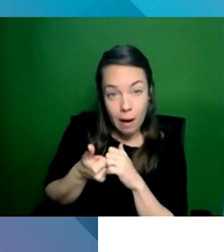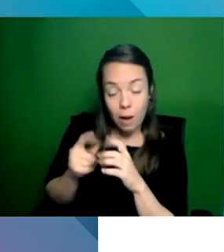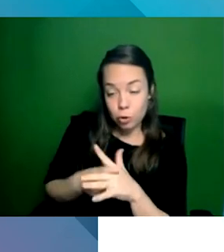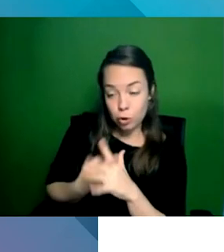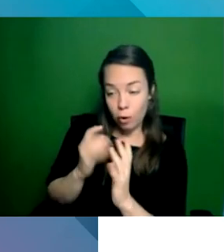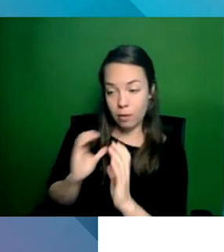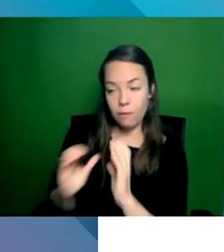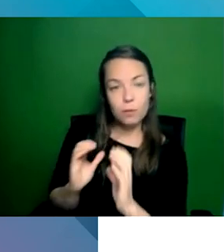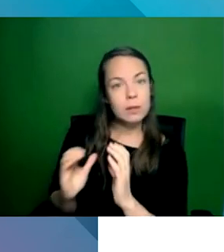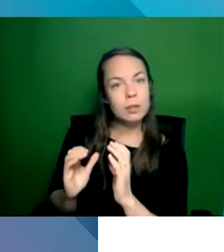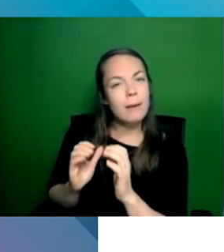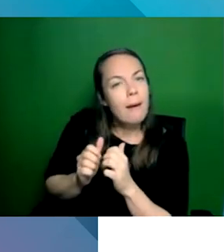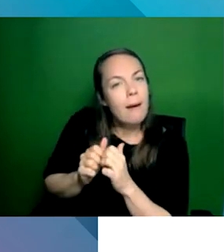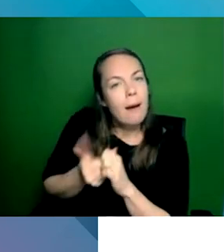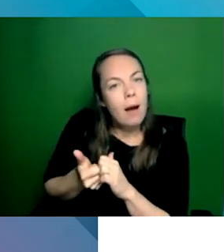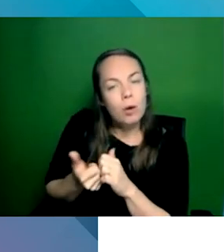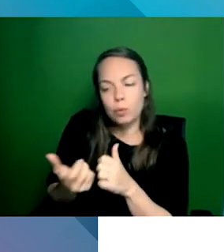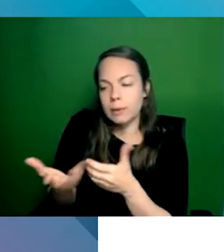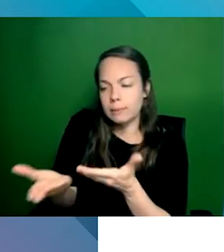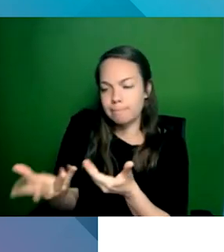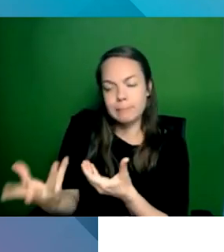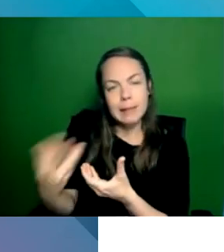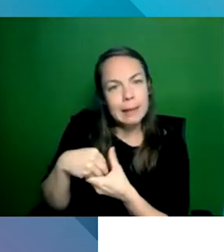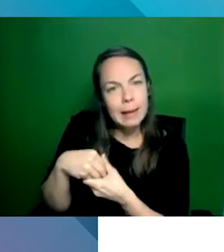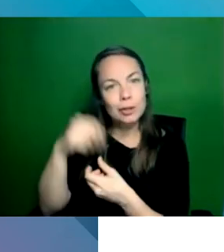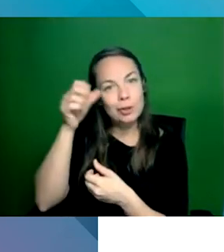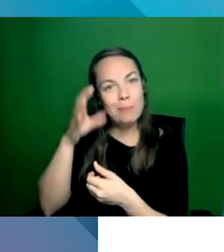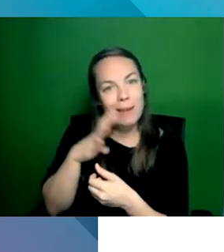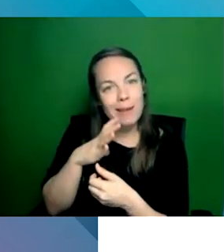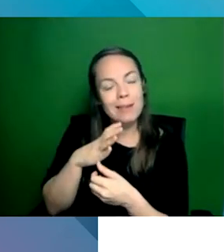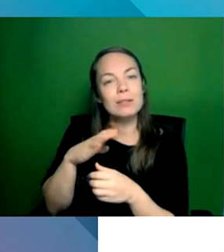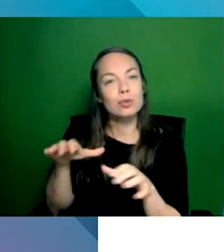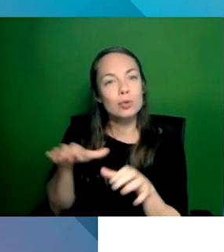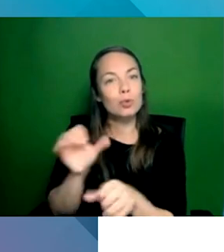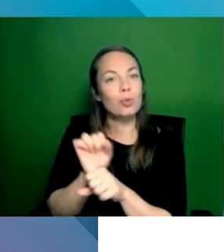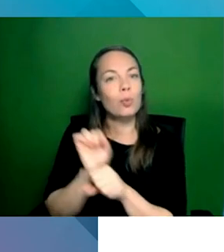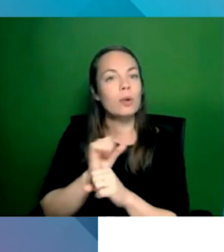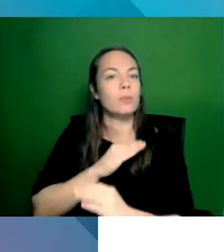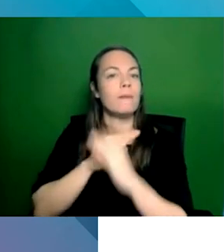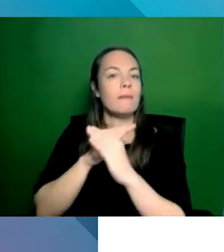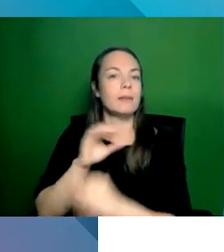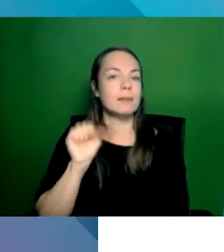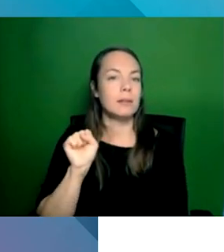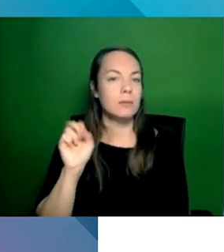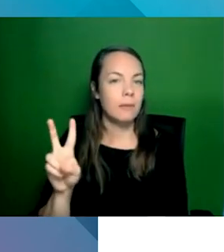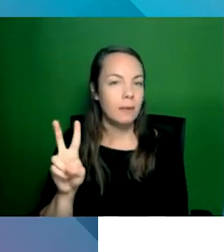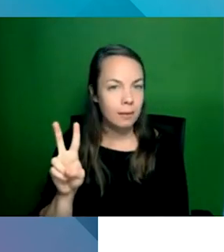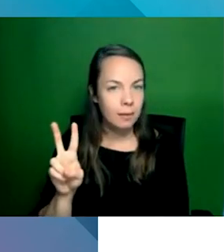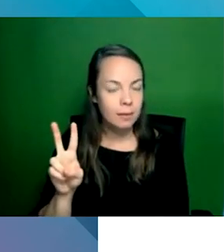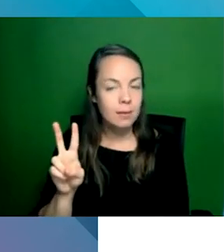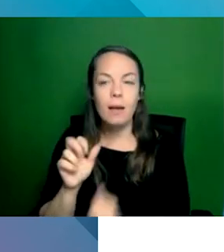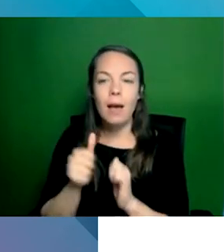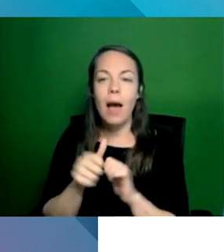started? How do we engage men to do the work to prevent sexual violence? And how do you bring these principles